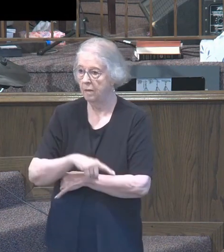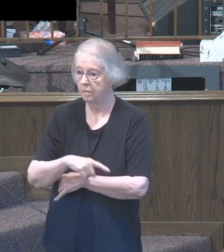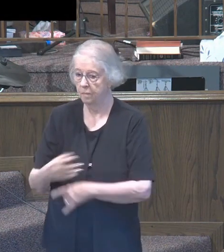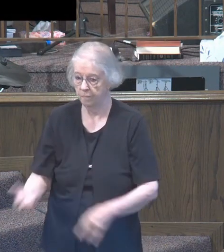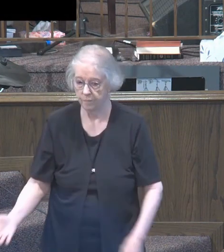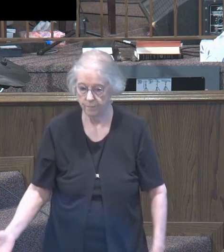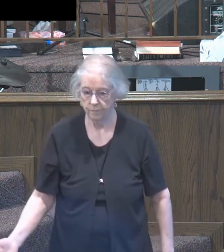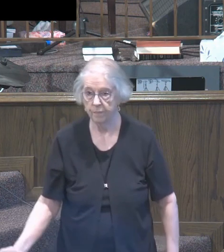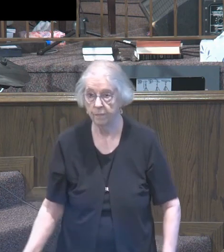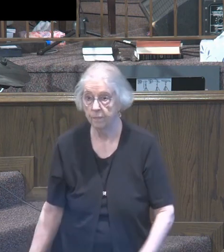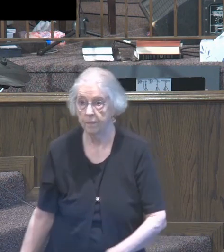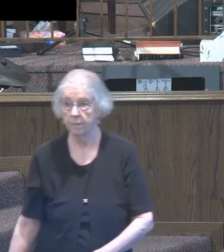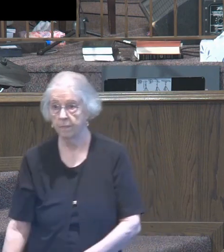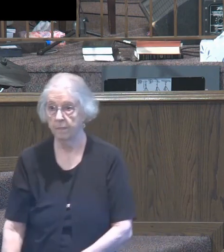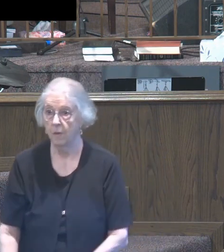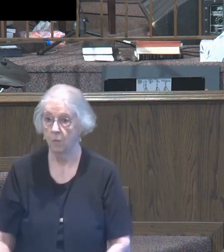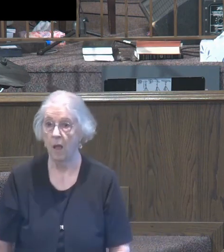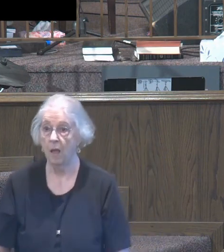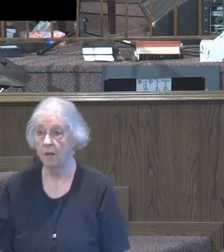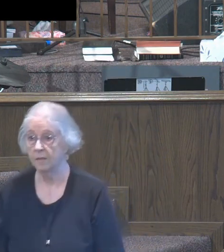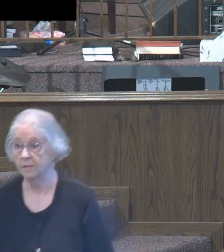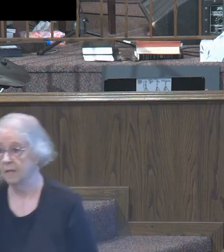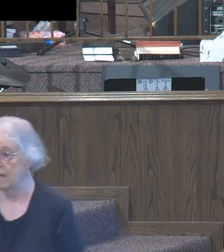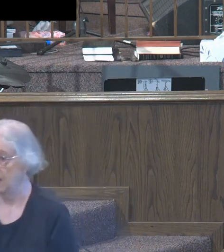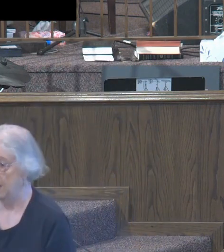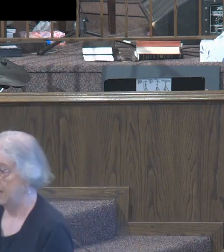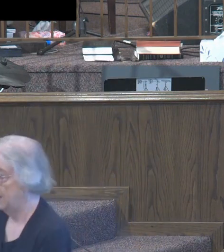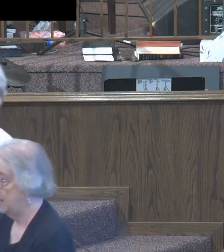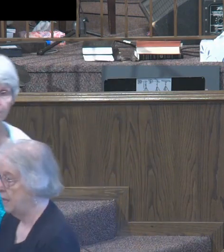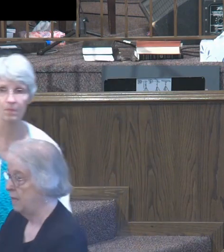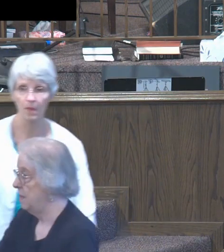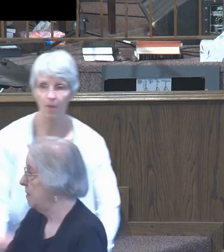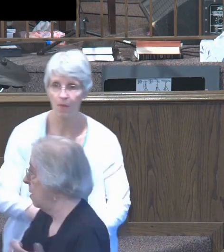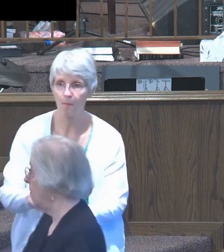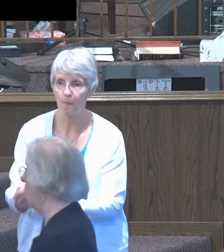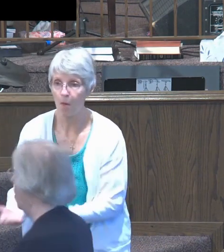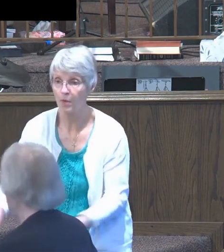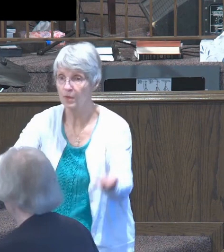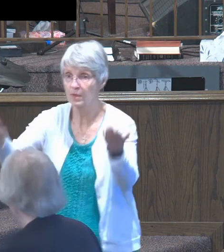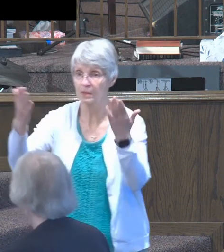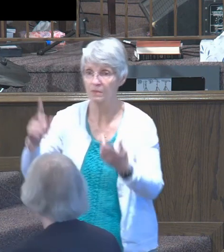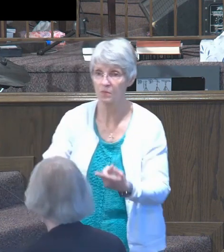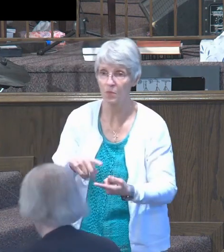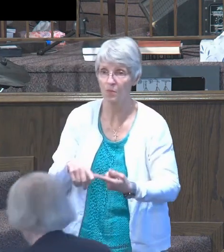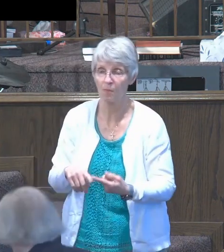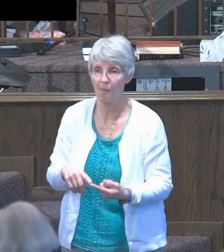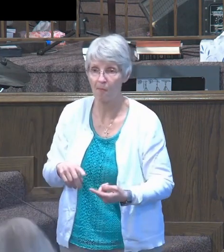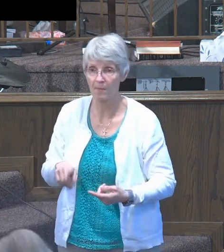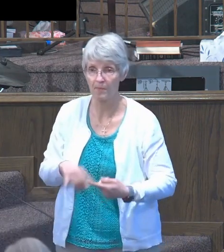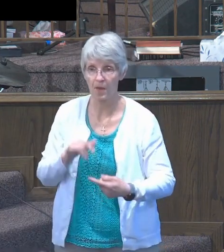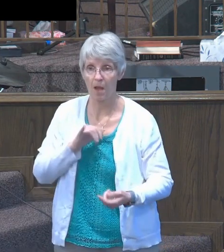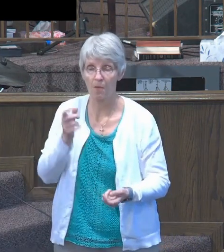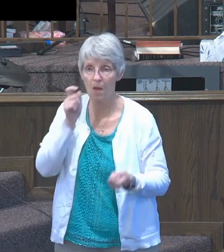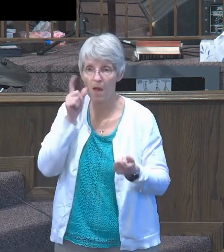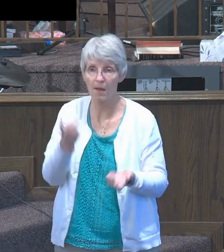In the morning when I rise, in the morning when